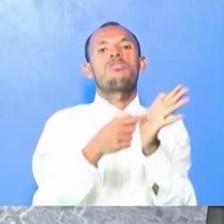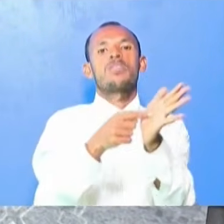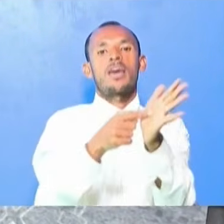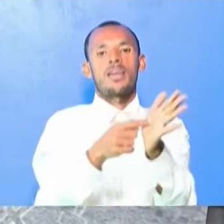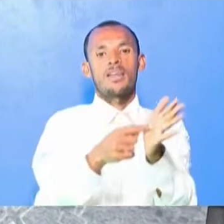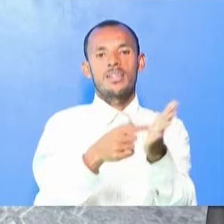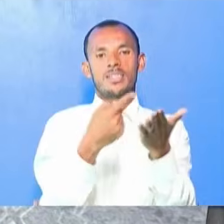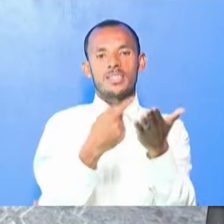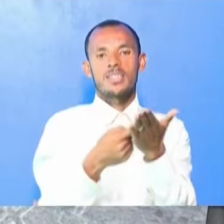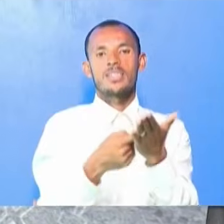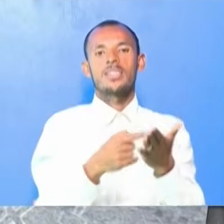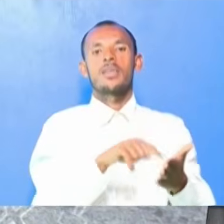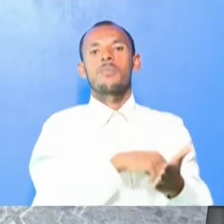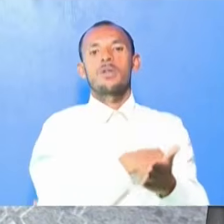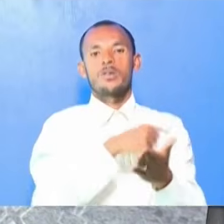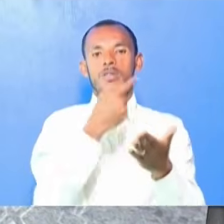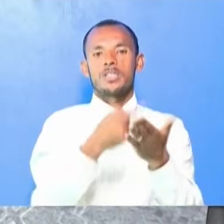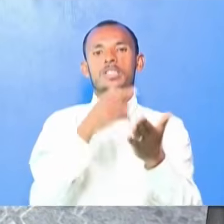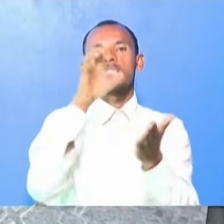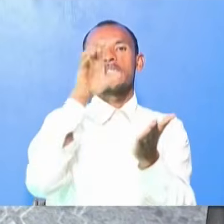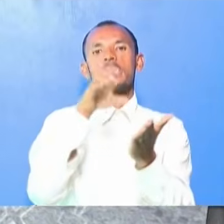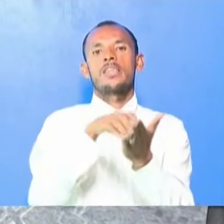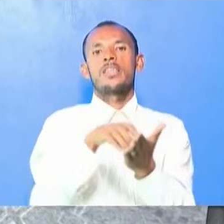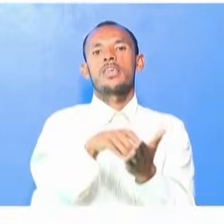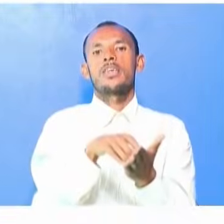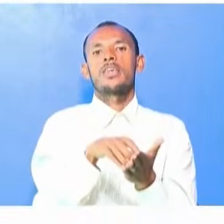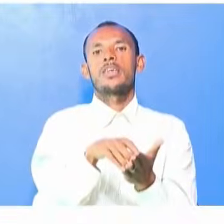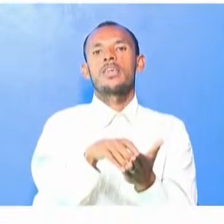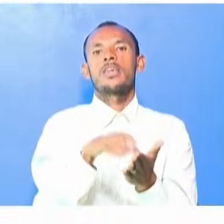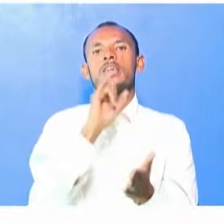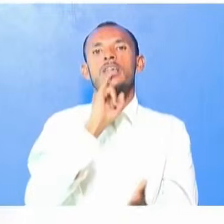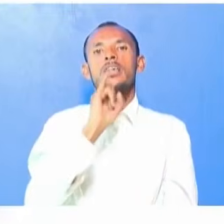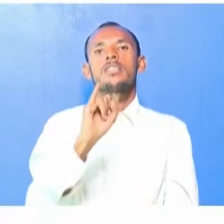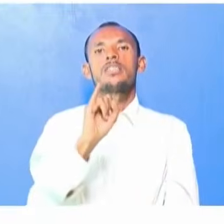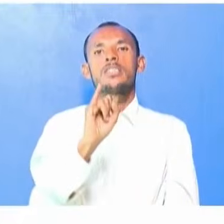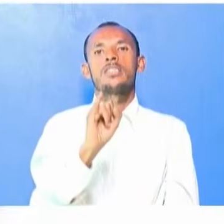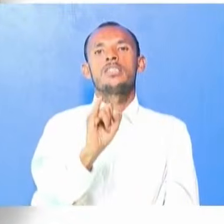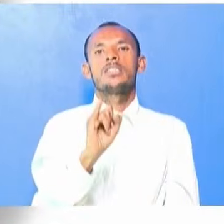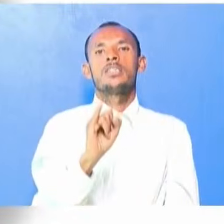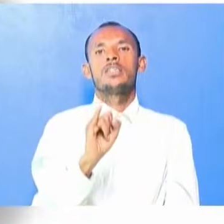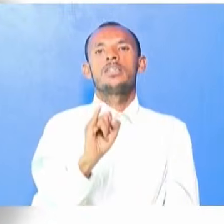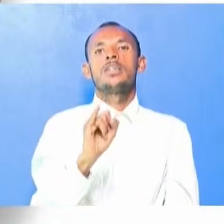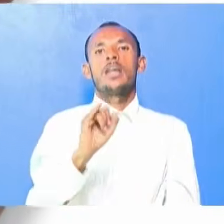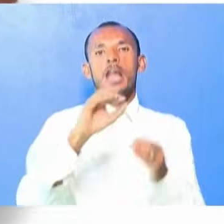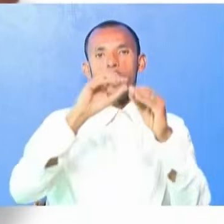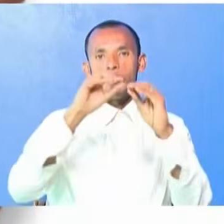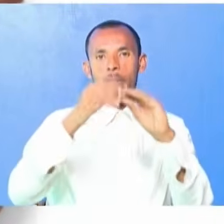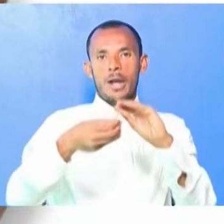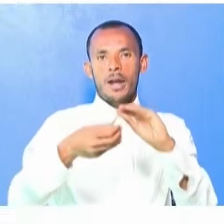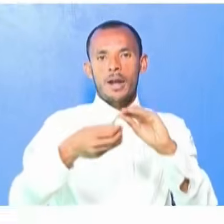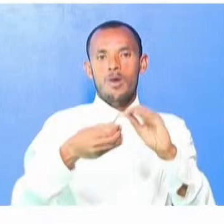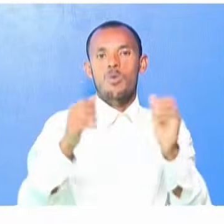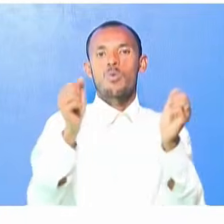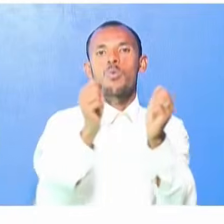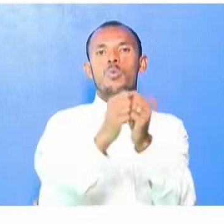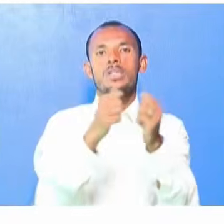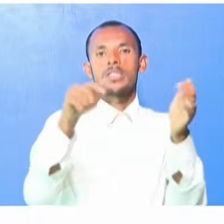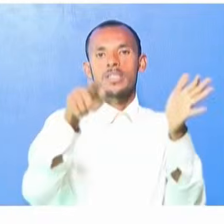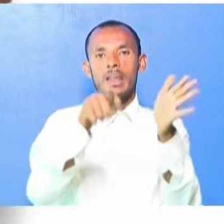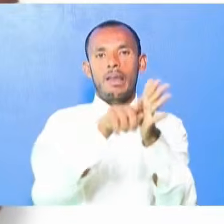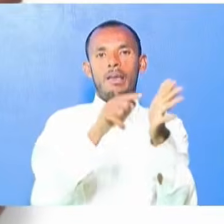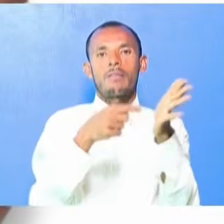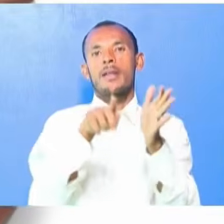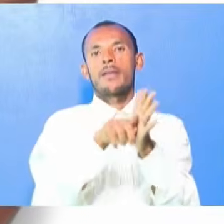the temperature of this CT is a number with minus